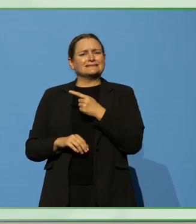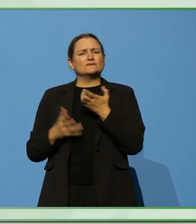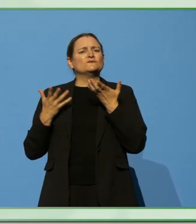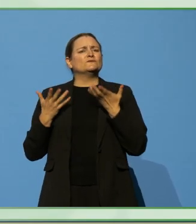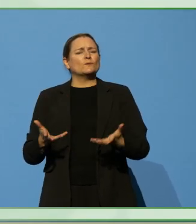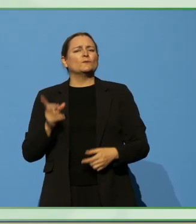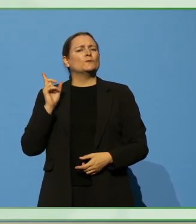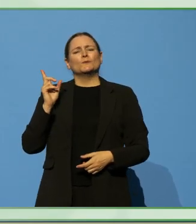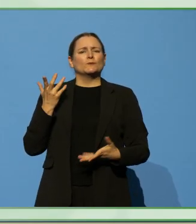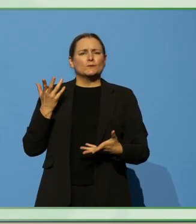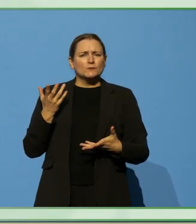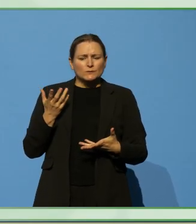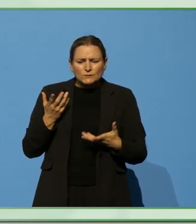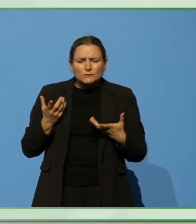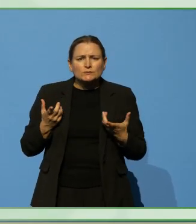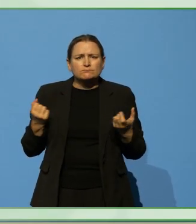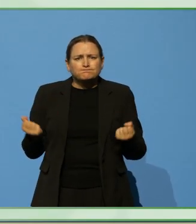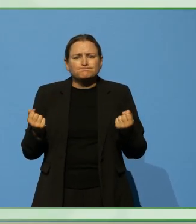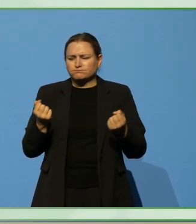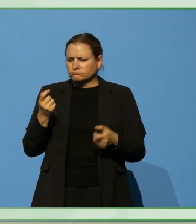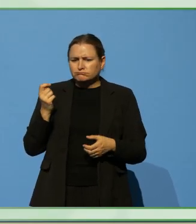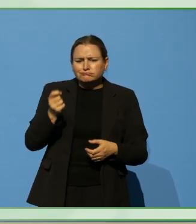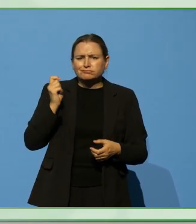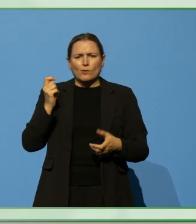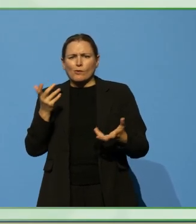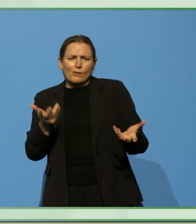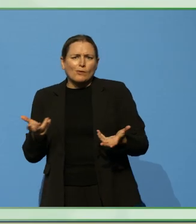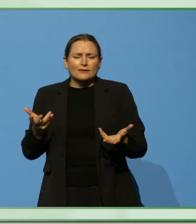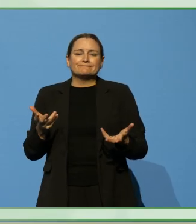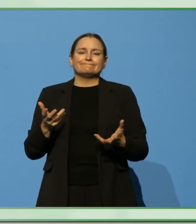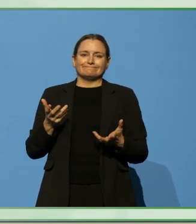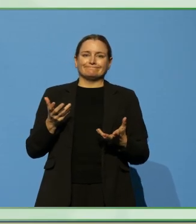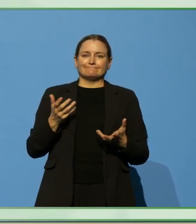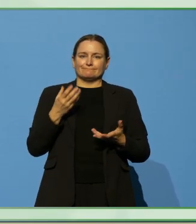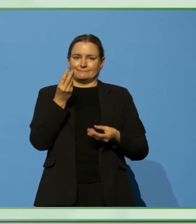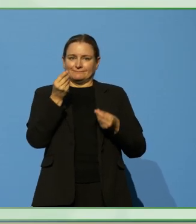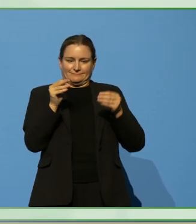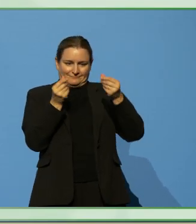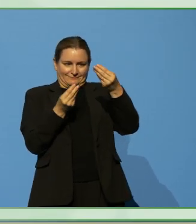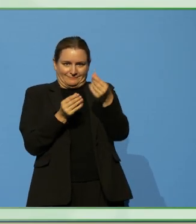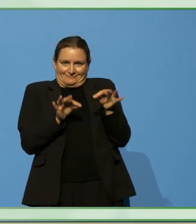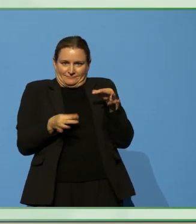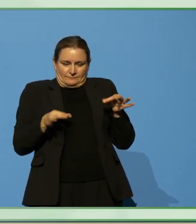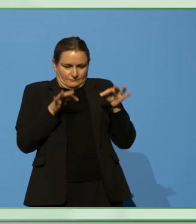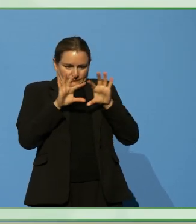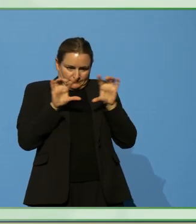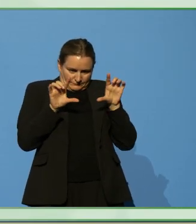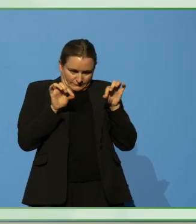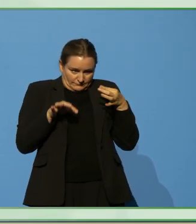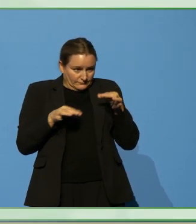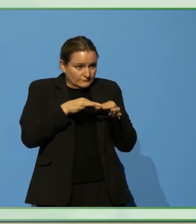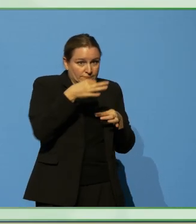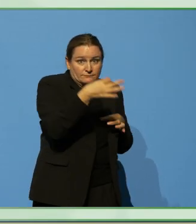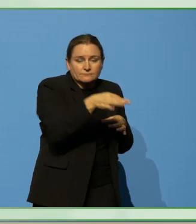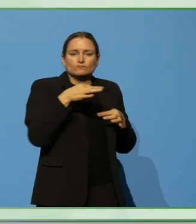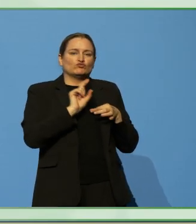would it work? And a very short answer to that, it's a digital form of cash. So in the next